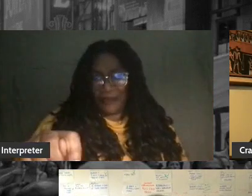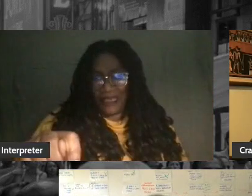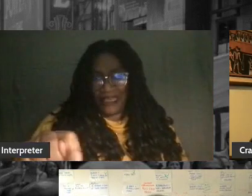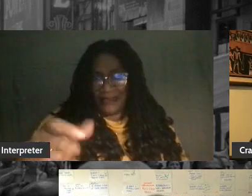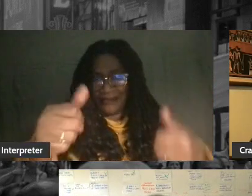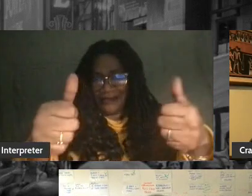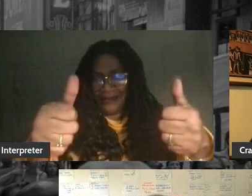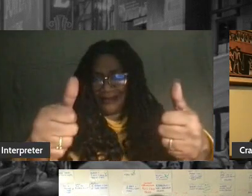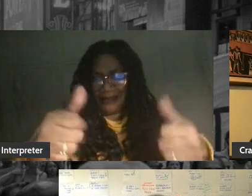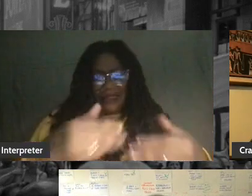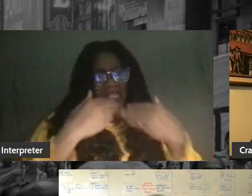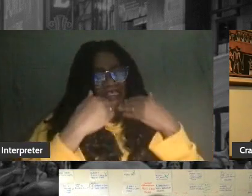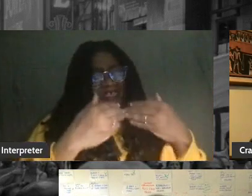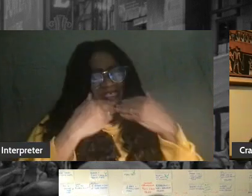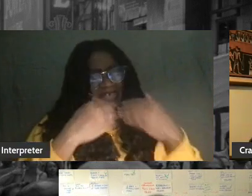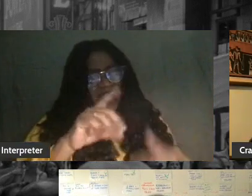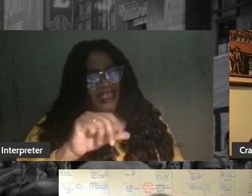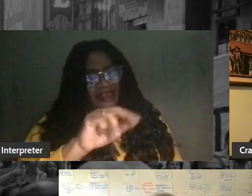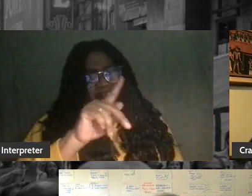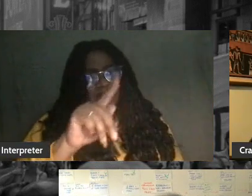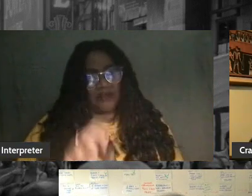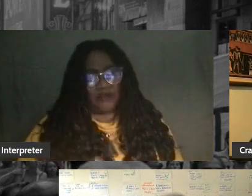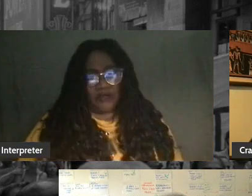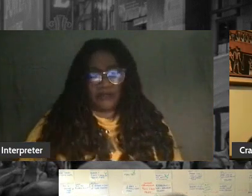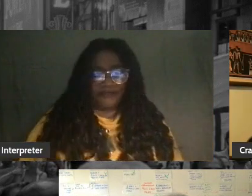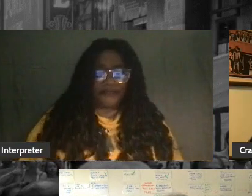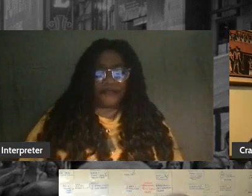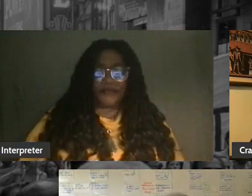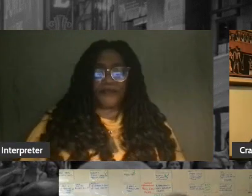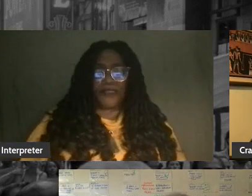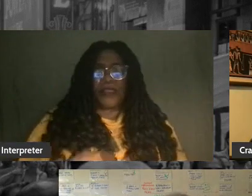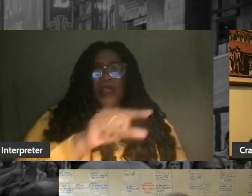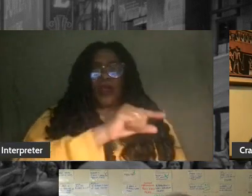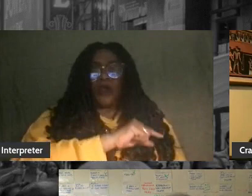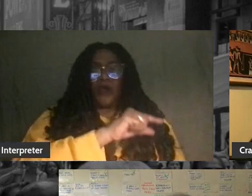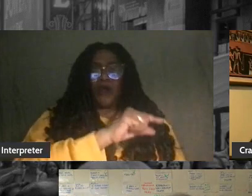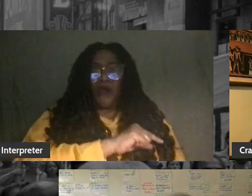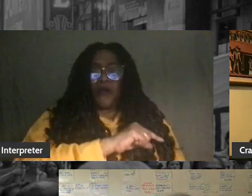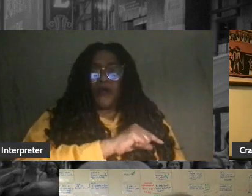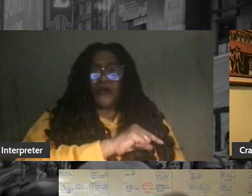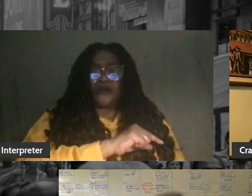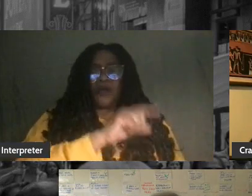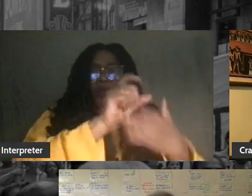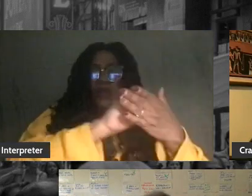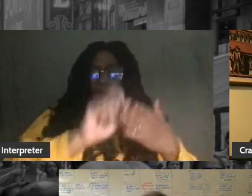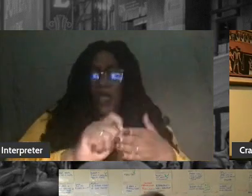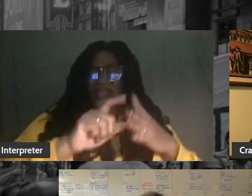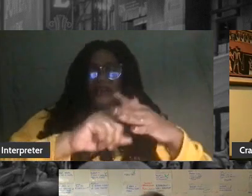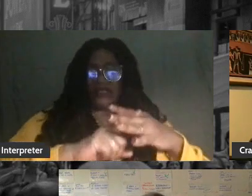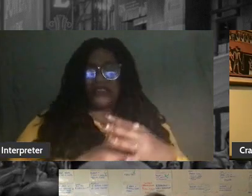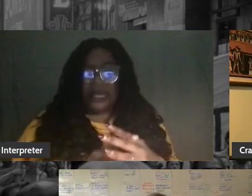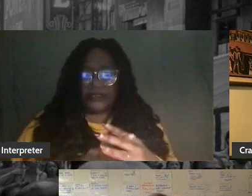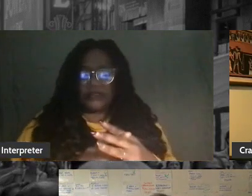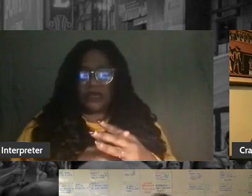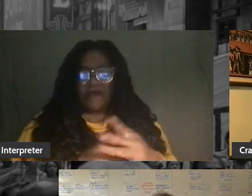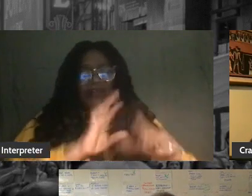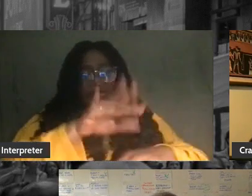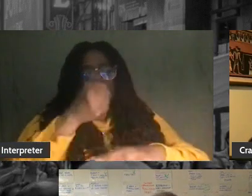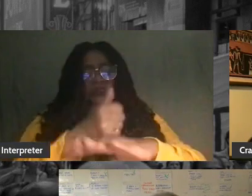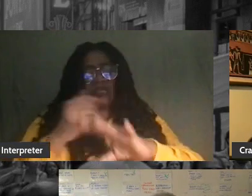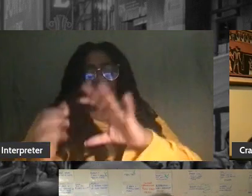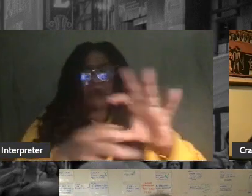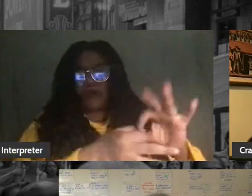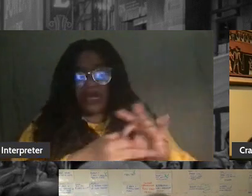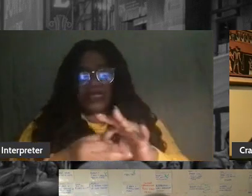Thanks, Luke. Gordon, when a writer often starts out and they've got a spec script and they're forming a relationship